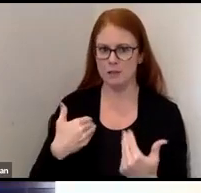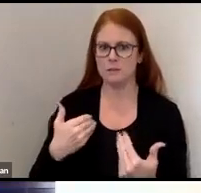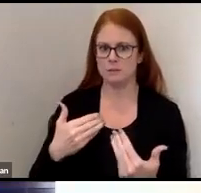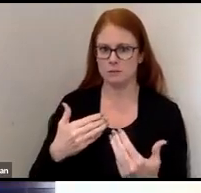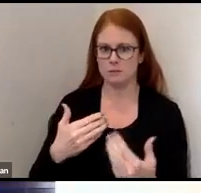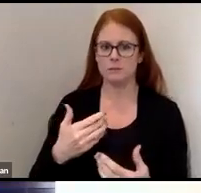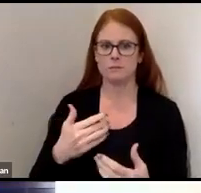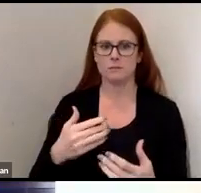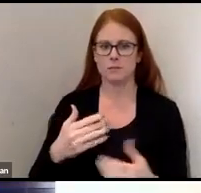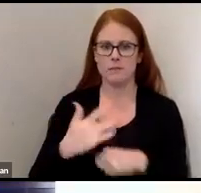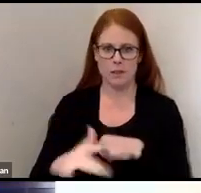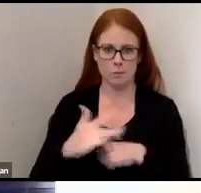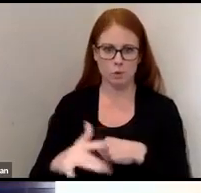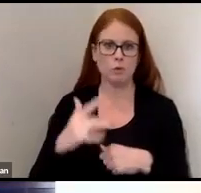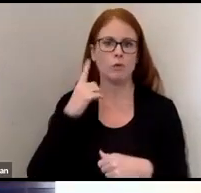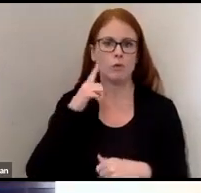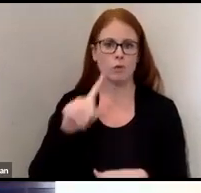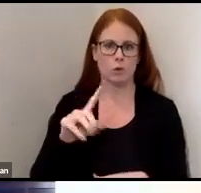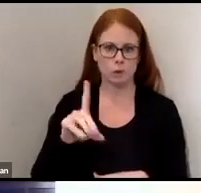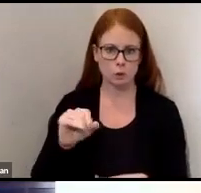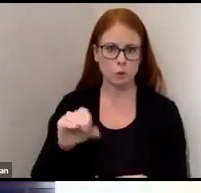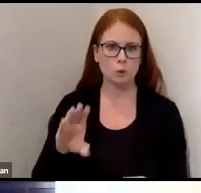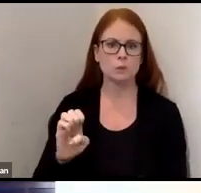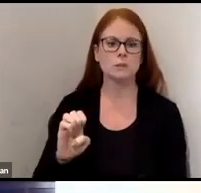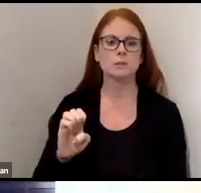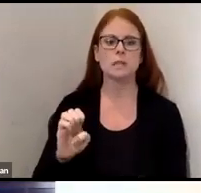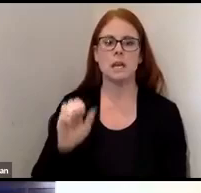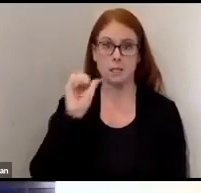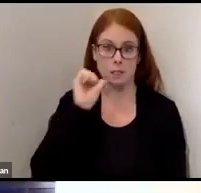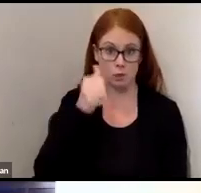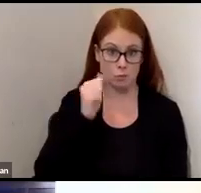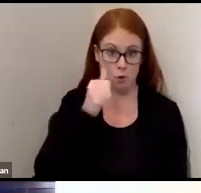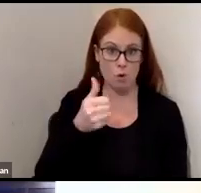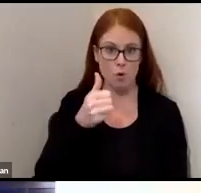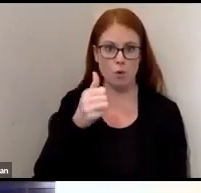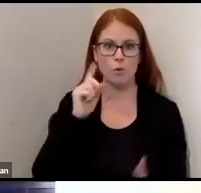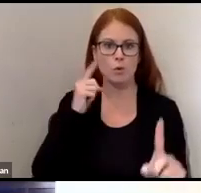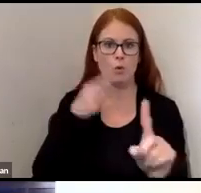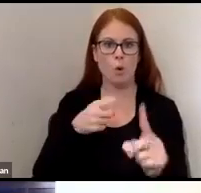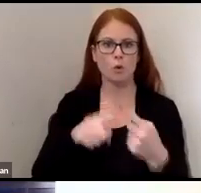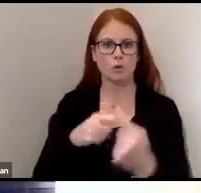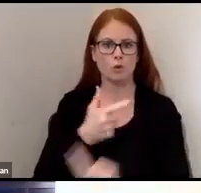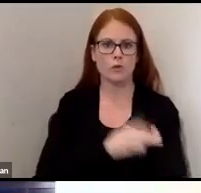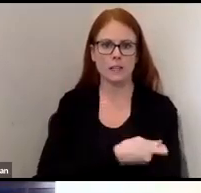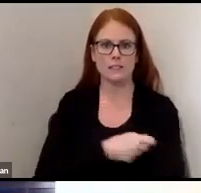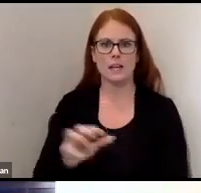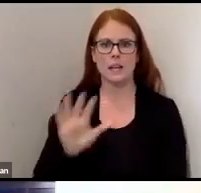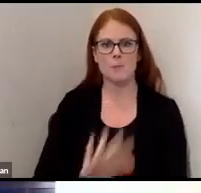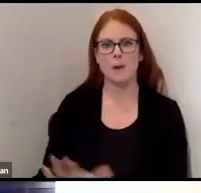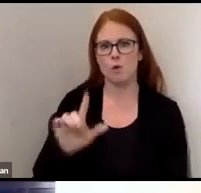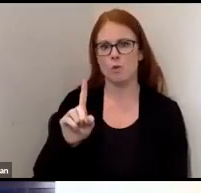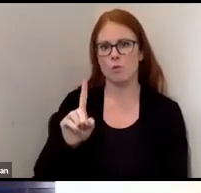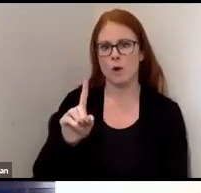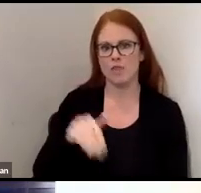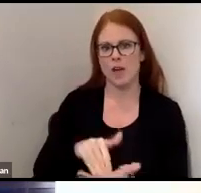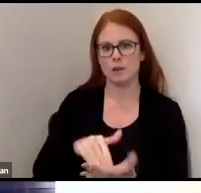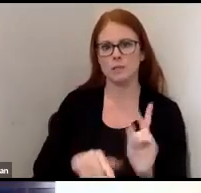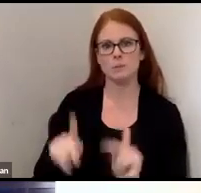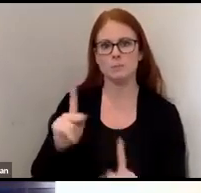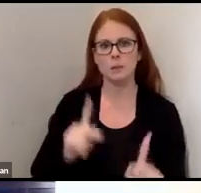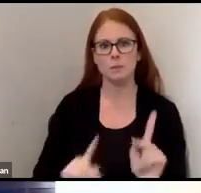with second dose. Tomorrow, the goal is to vaccinate about 1,000 persons. And